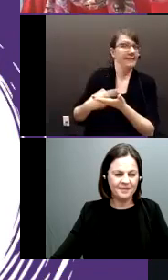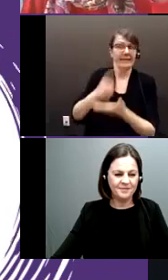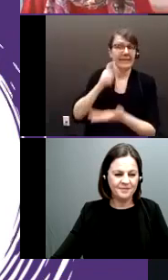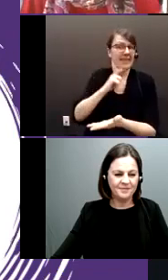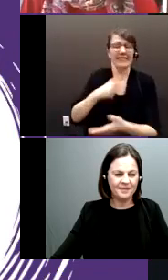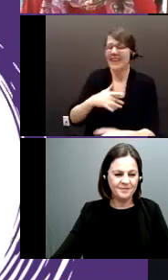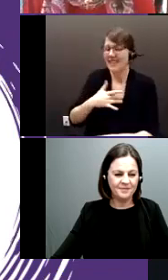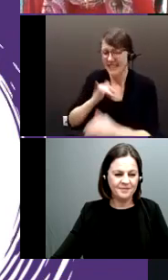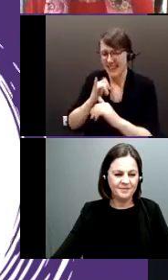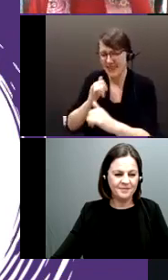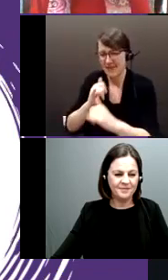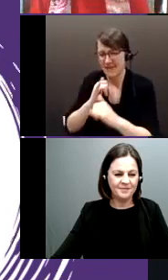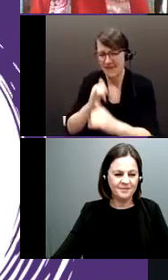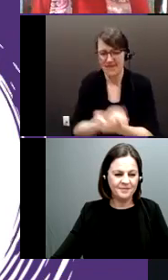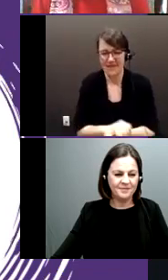feel too.